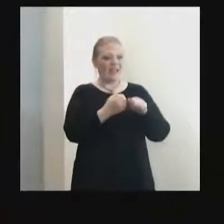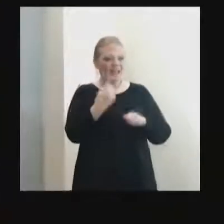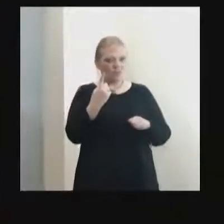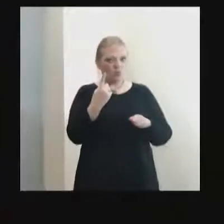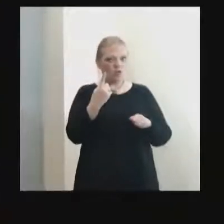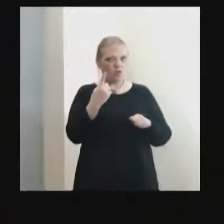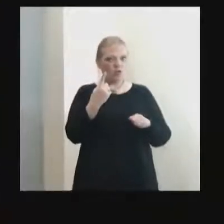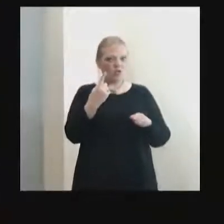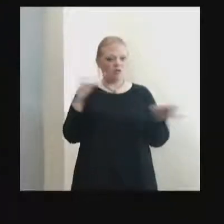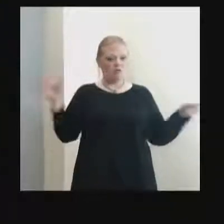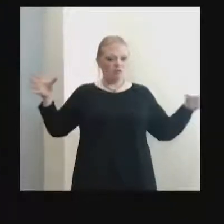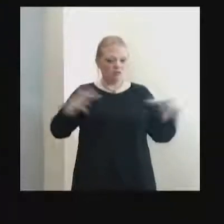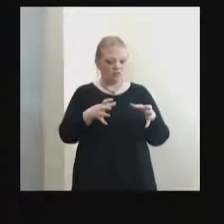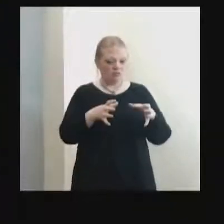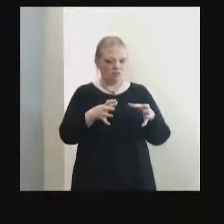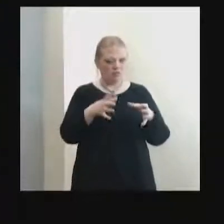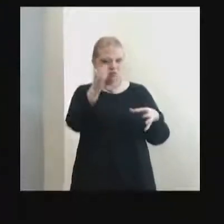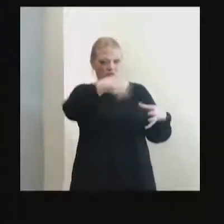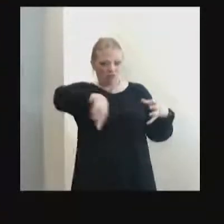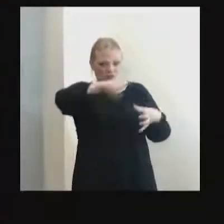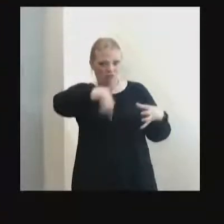multiple households have been vaccinated.